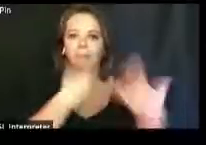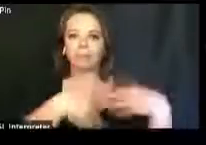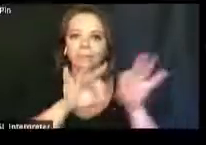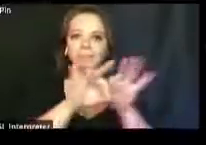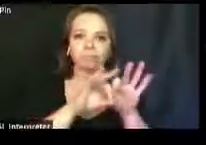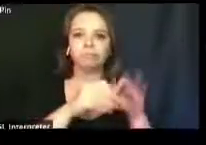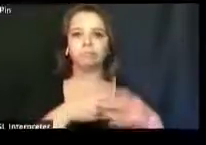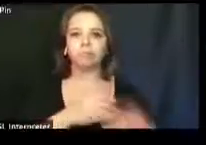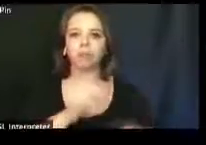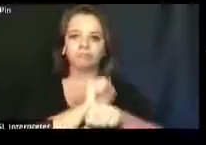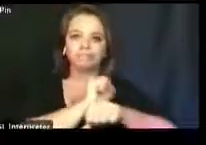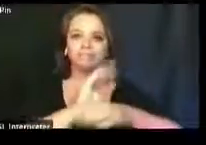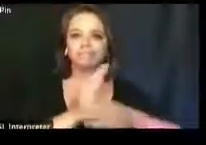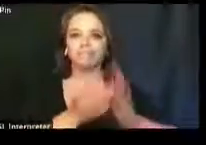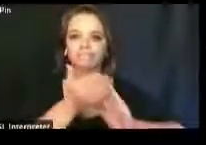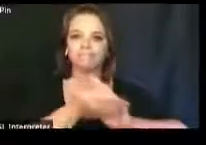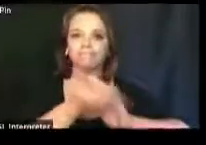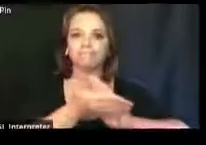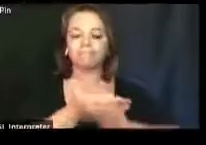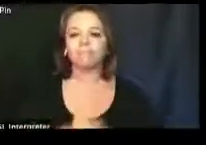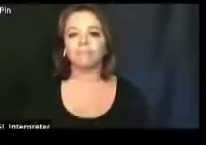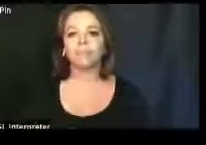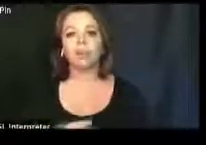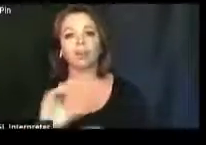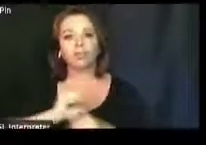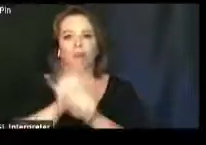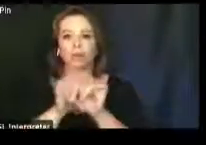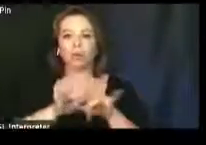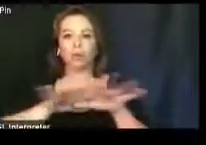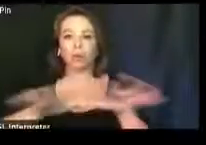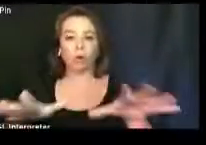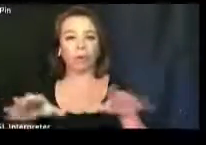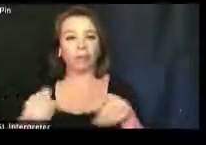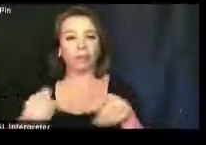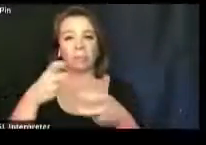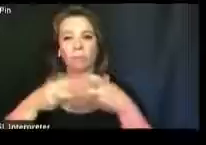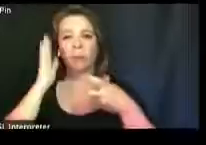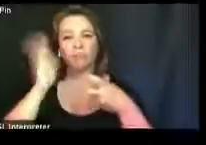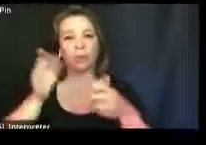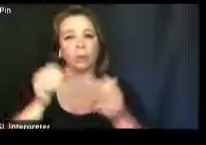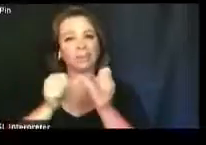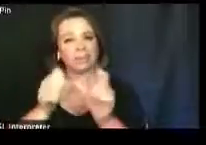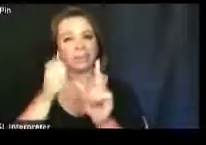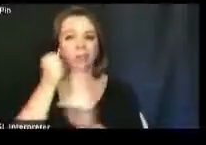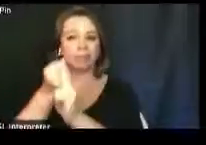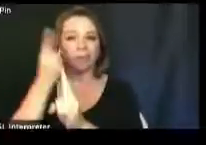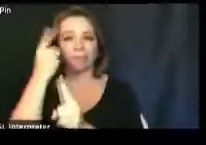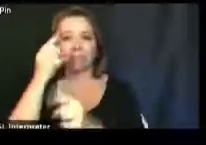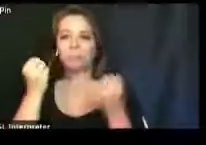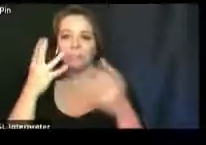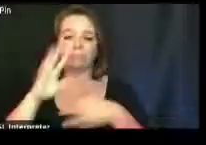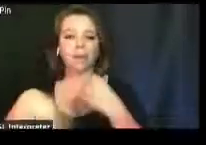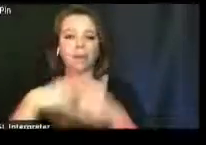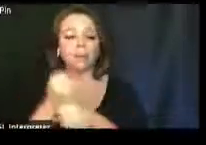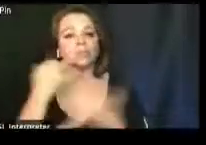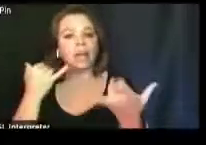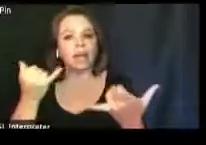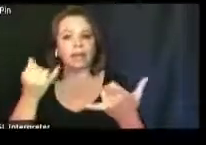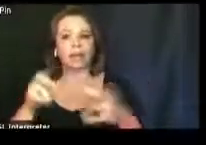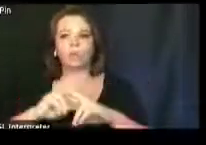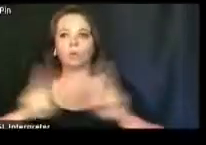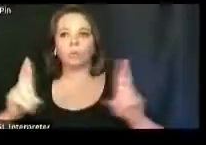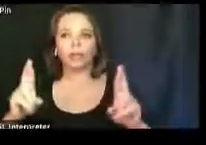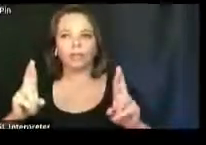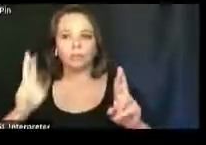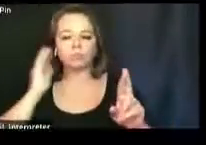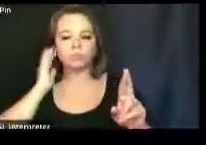COVID crisis will reverberate for many years to come, and we are about to embark on the most ambitious projects to date